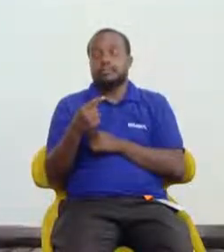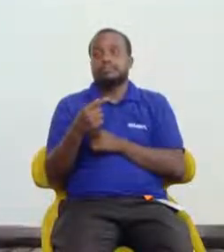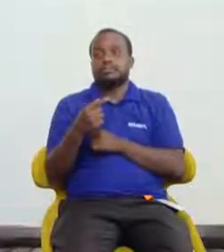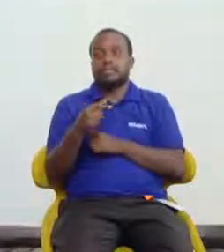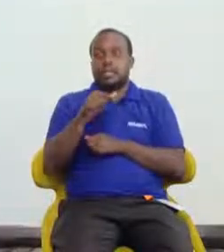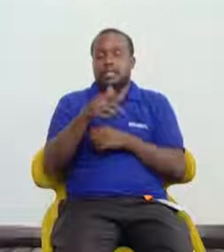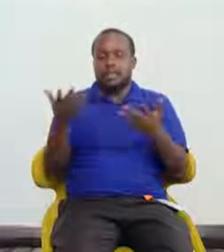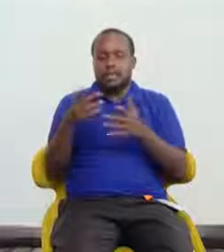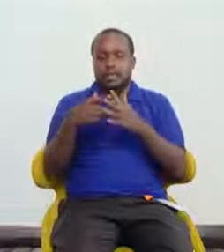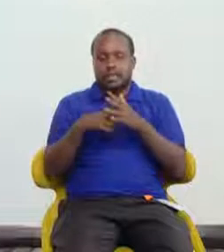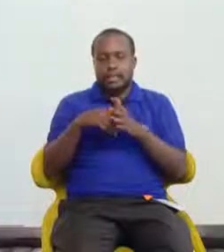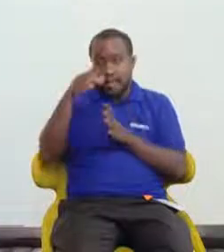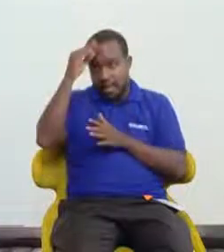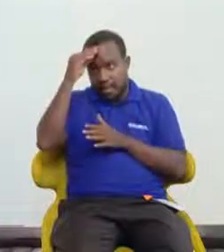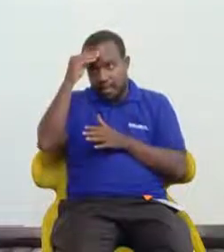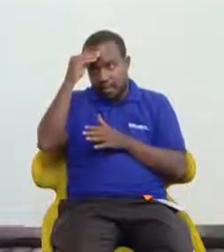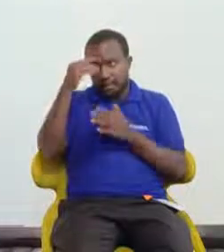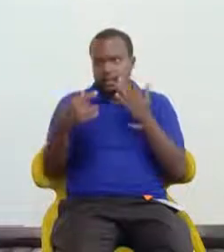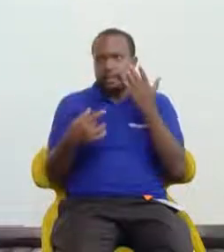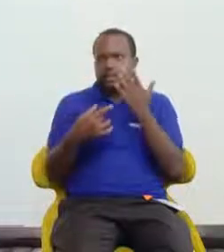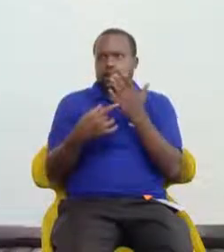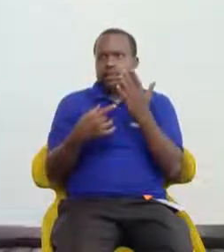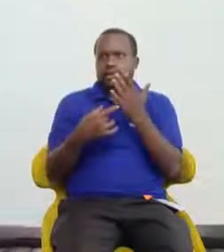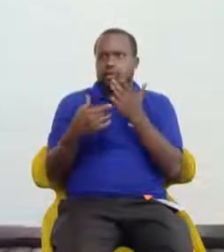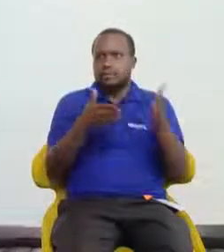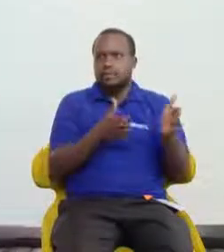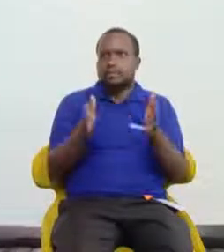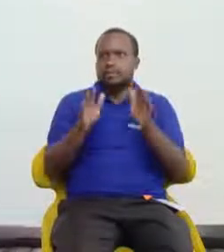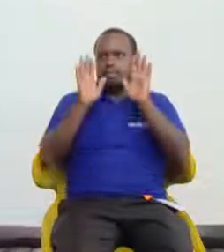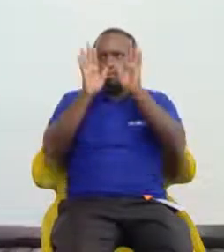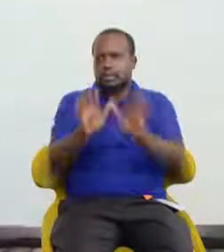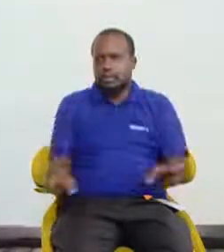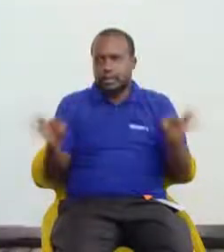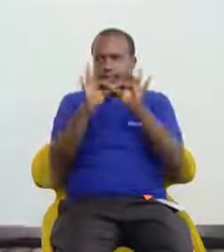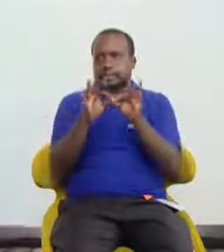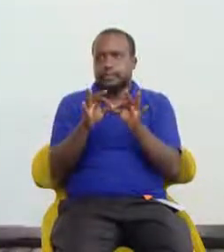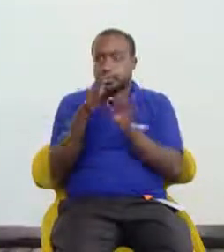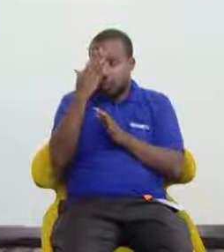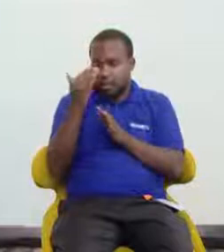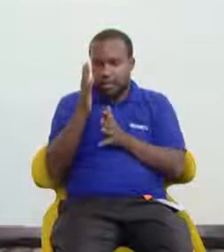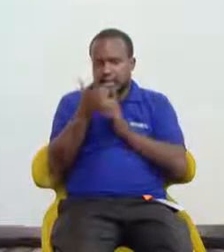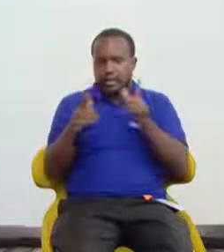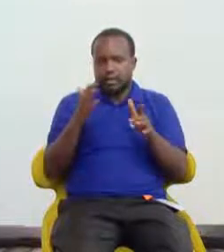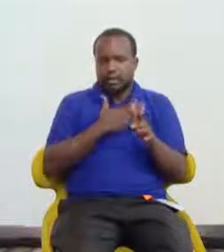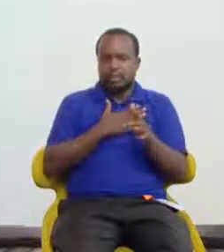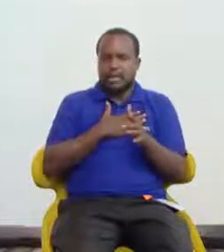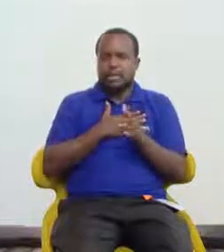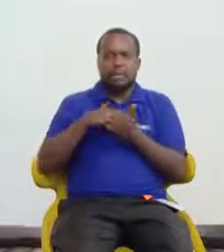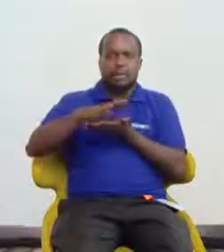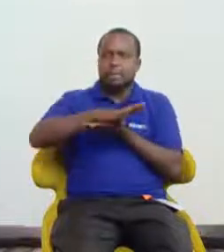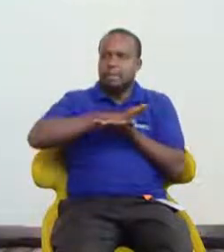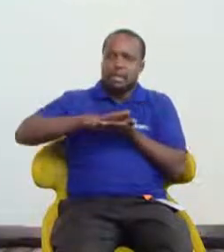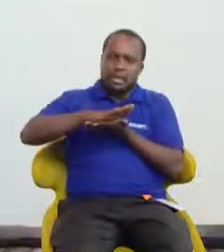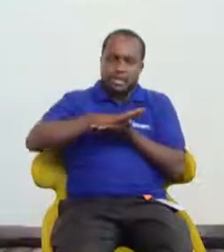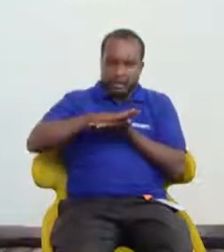when I started learning that digital platforms really come in handy, because my sign language was still very basic. I was